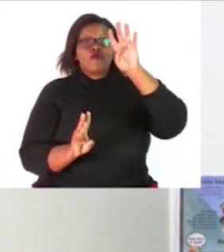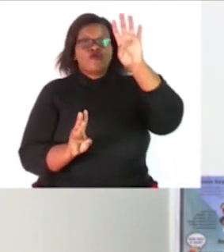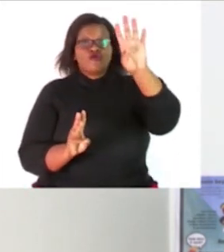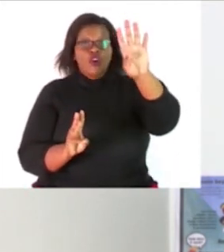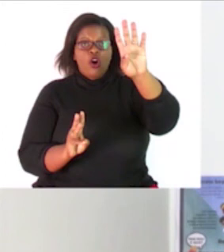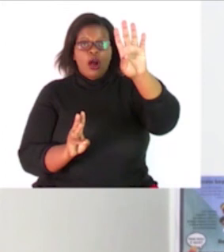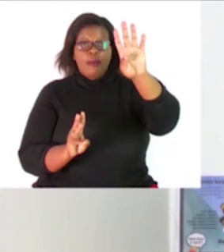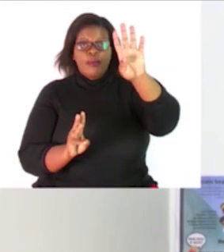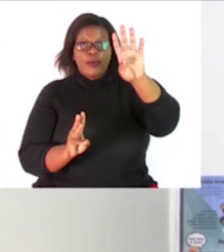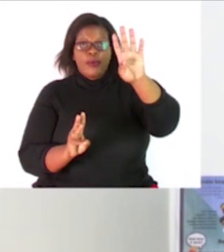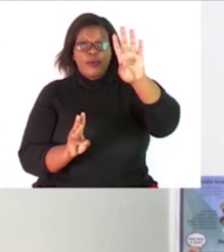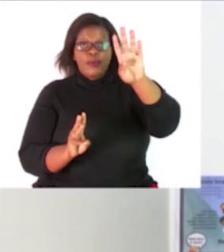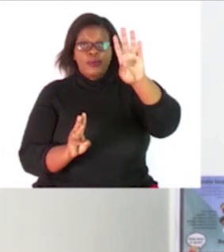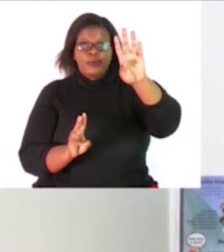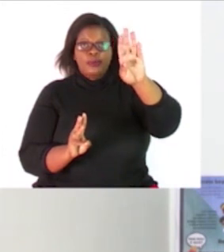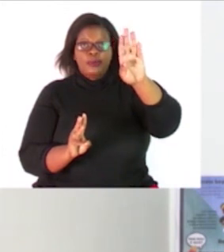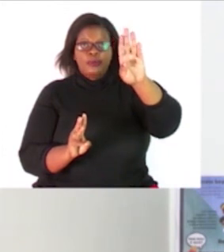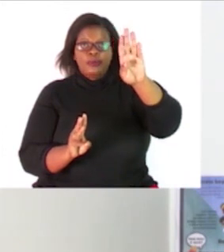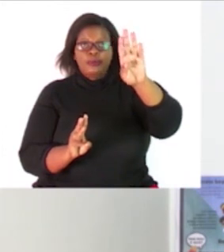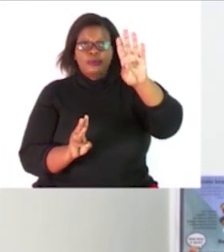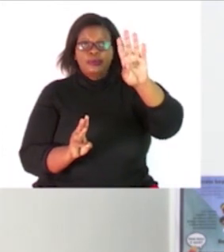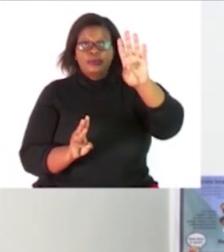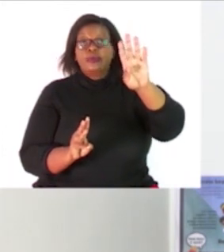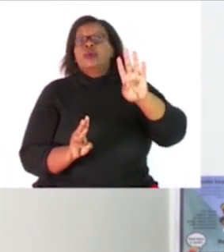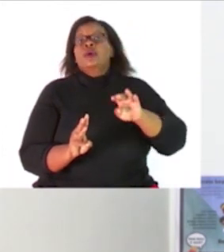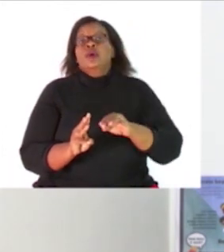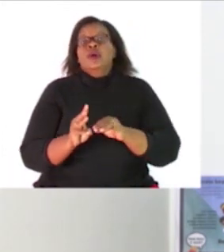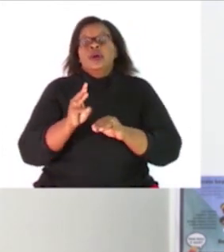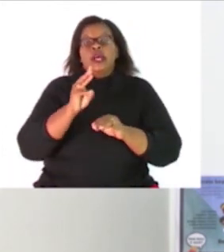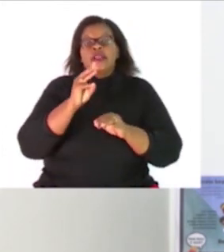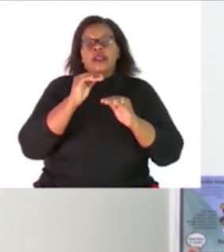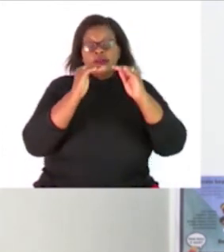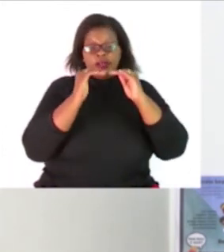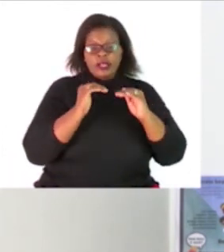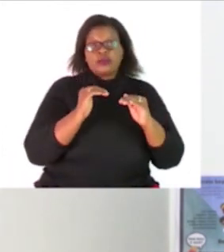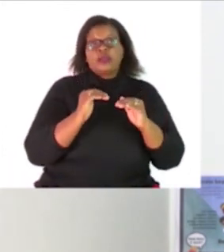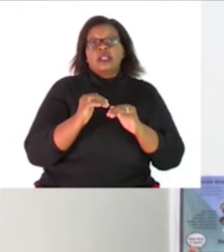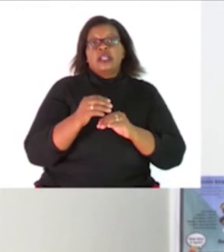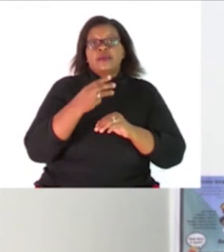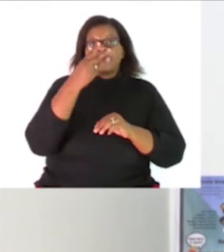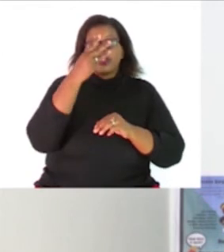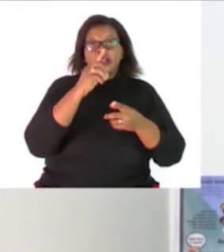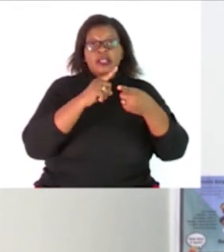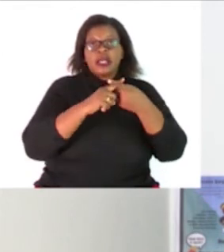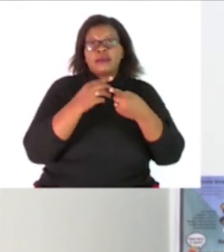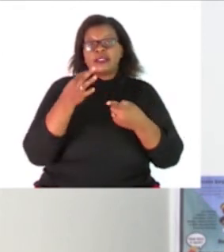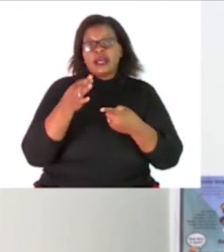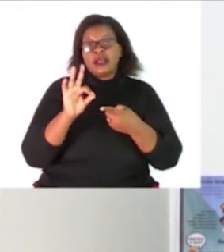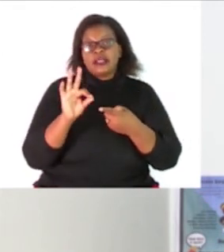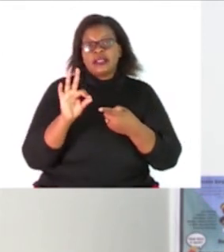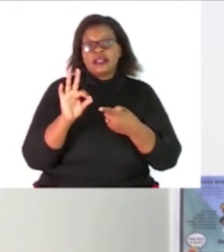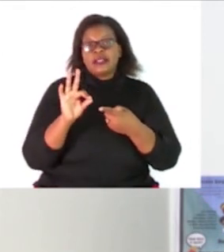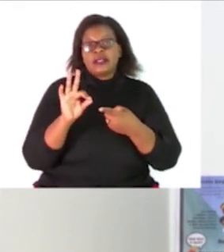take over the 4. The next step, we take 3 times 9,